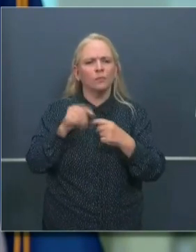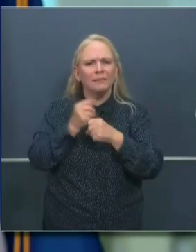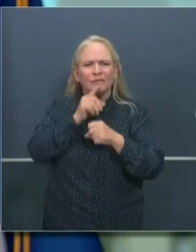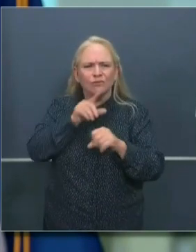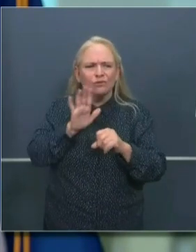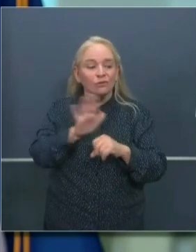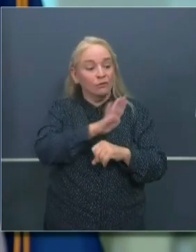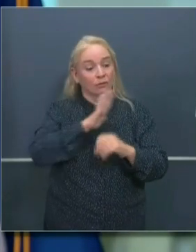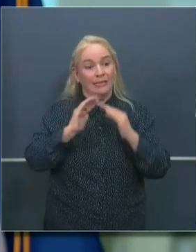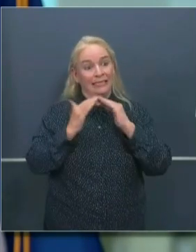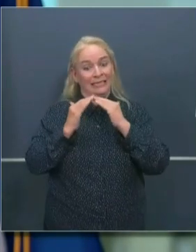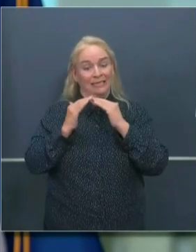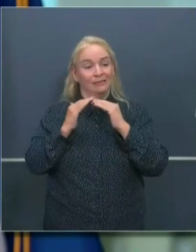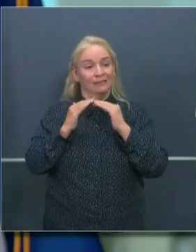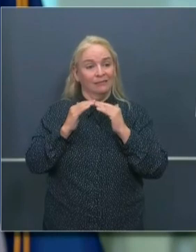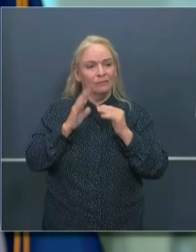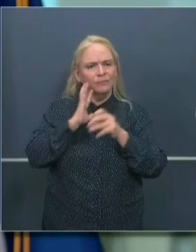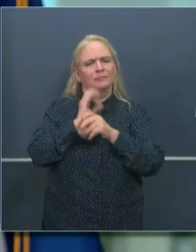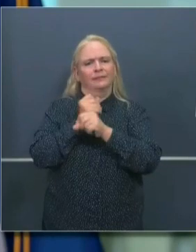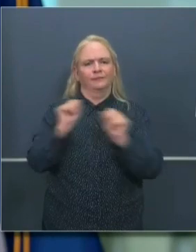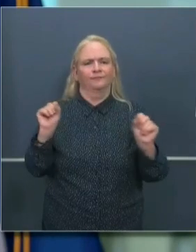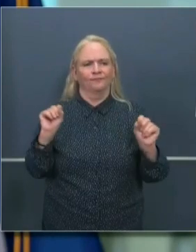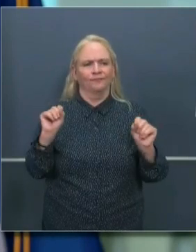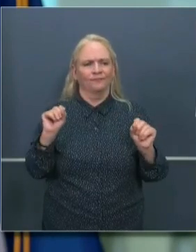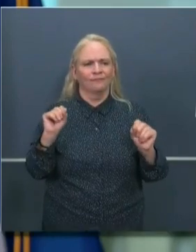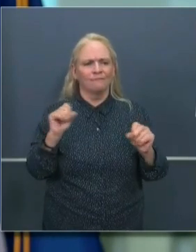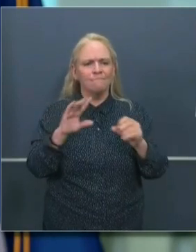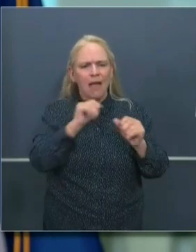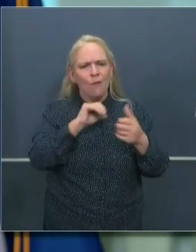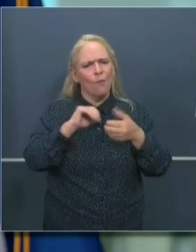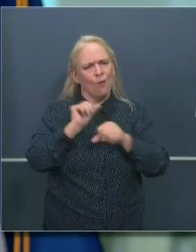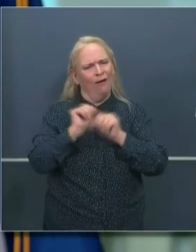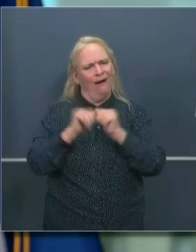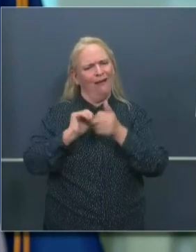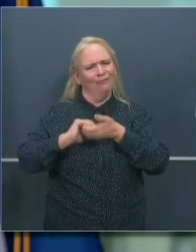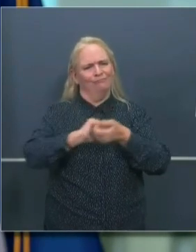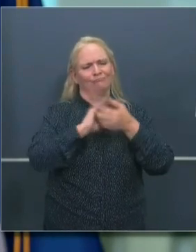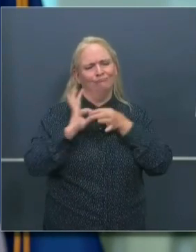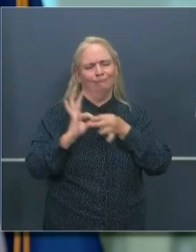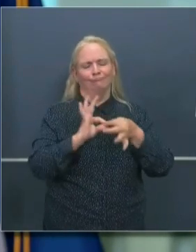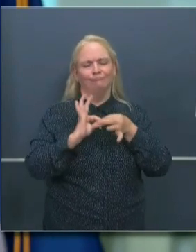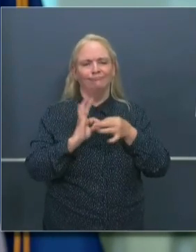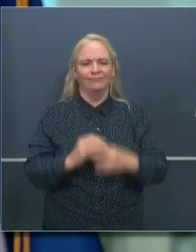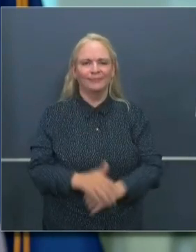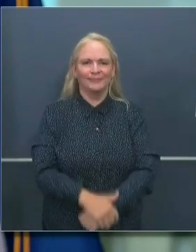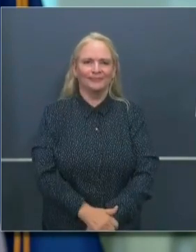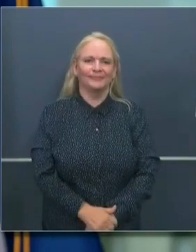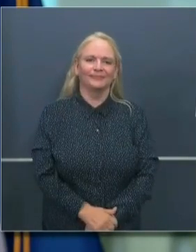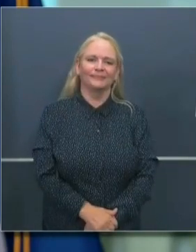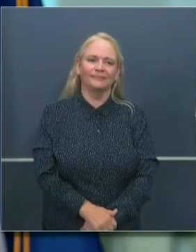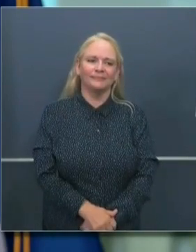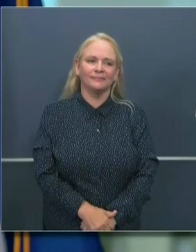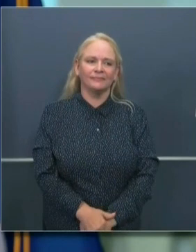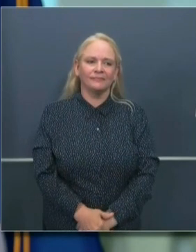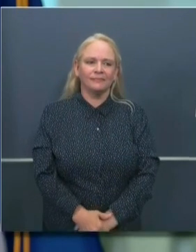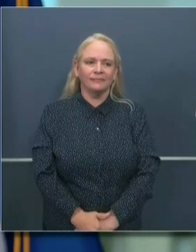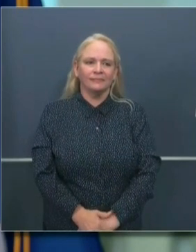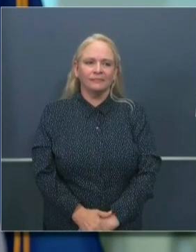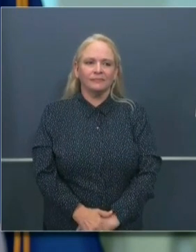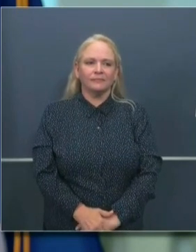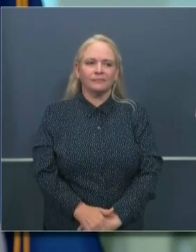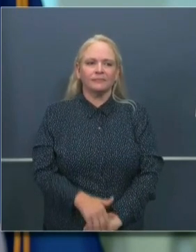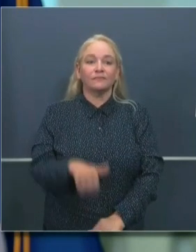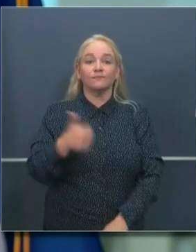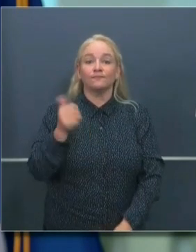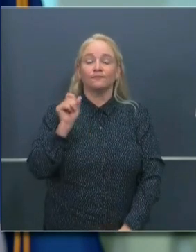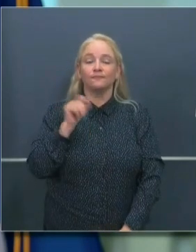really engaging in the spirit of cooperation that is required at this moment. Bill Willen, LA Times.